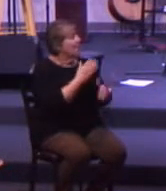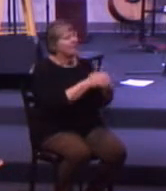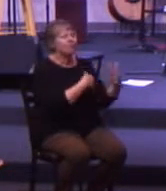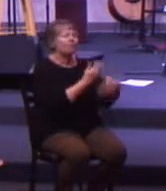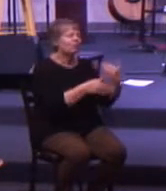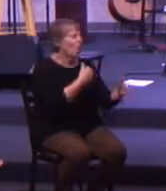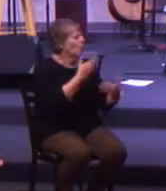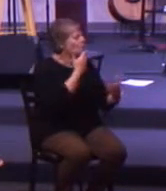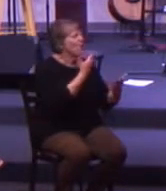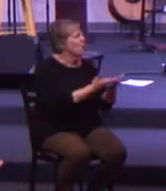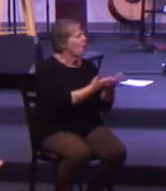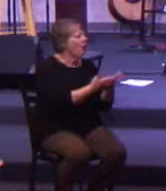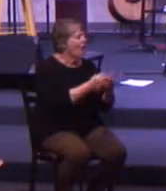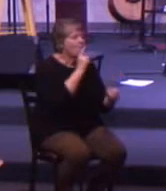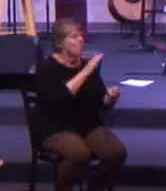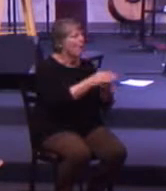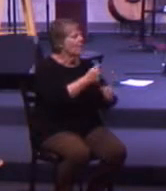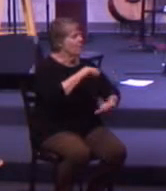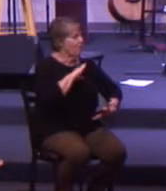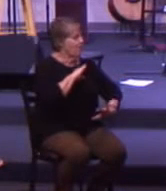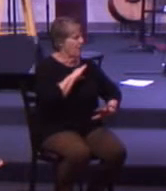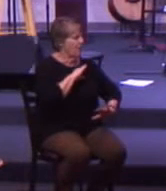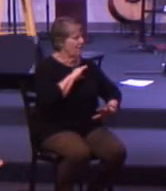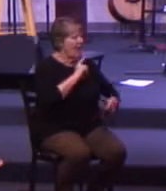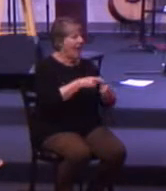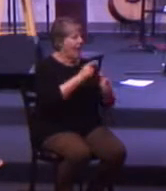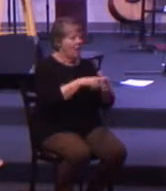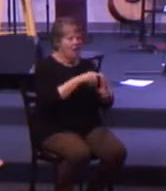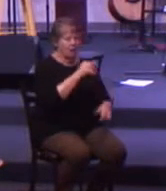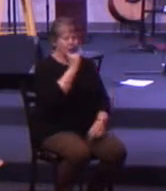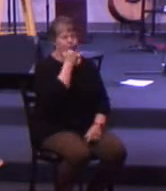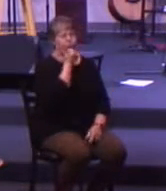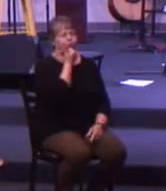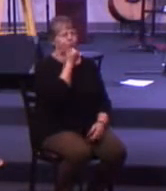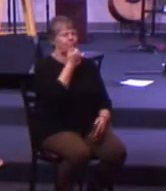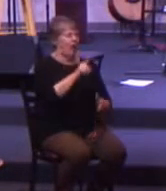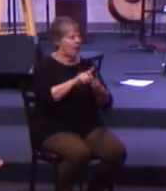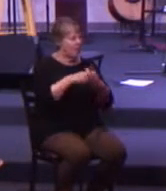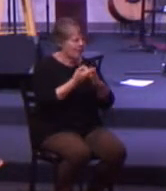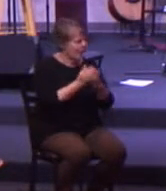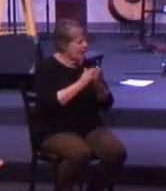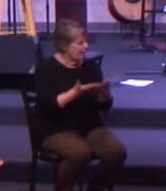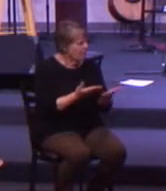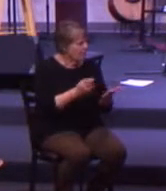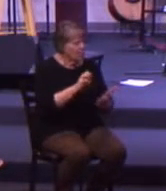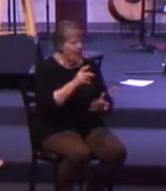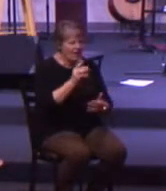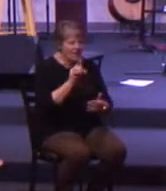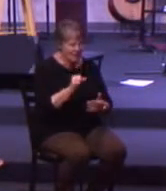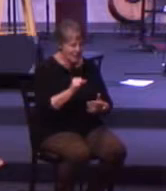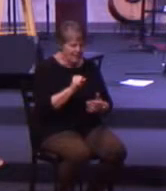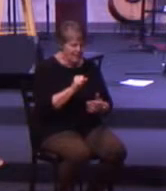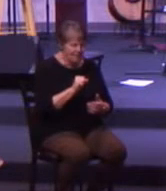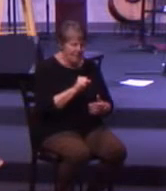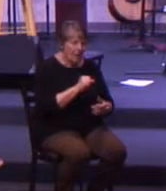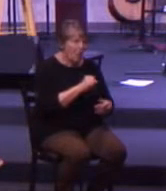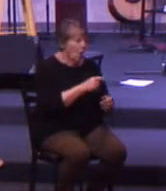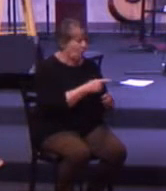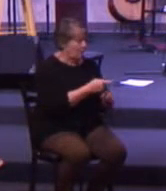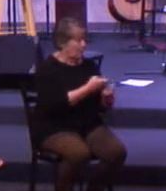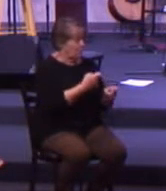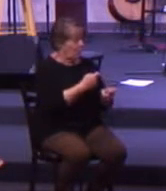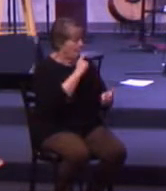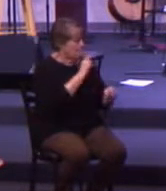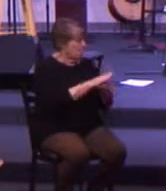was fulfilled amongst God's people, and then suddenly, at the beginning of the book of Exodus, we had the whiplash of going from promise fulfilled